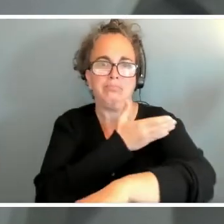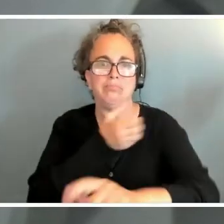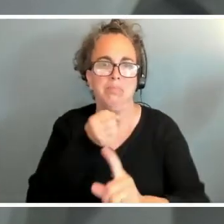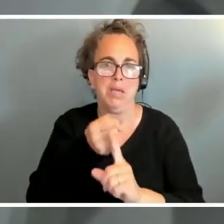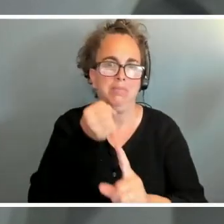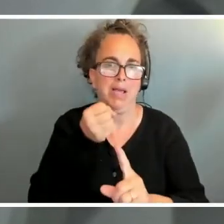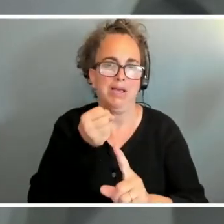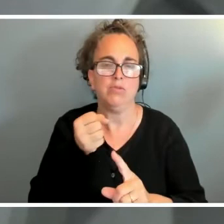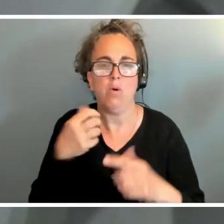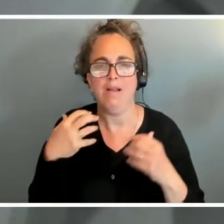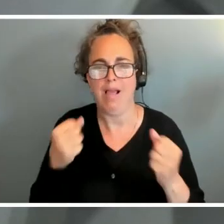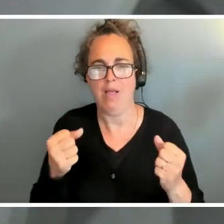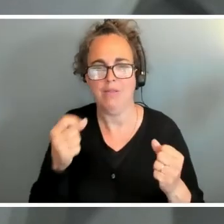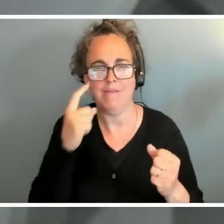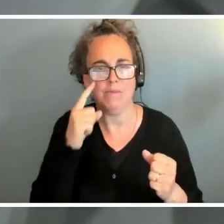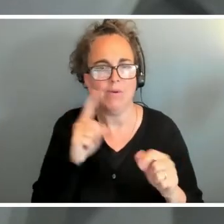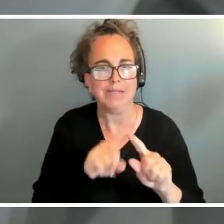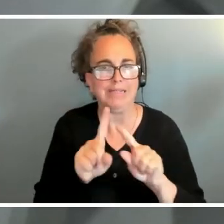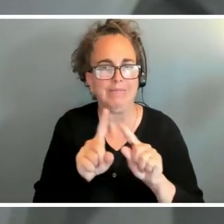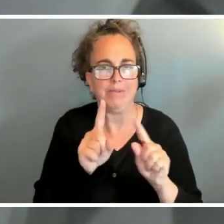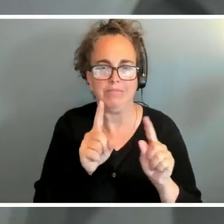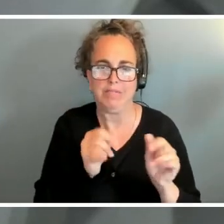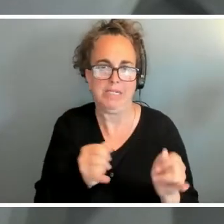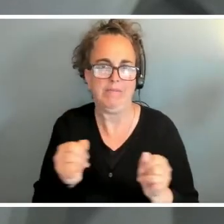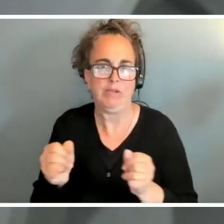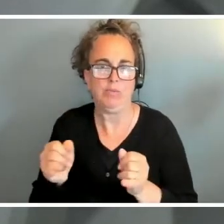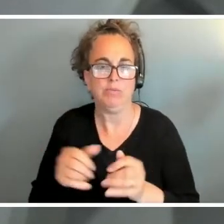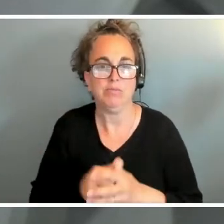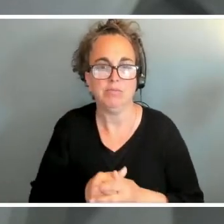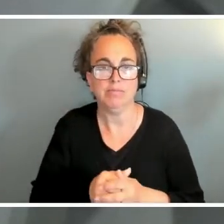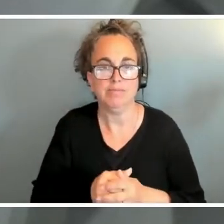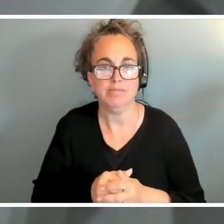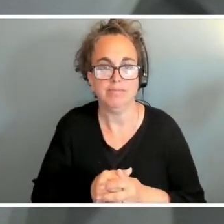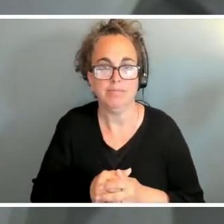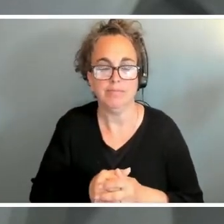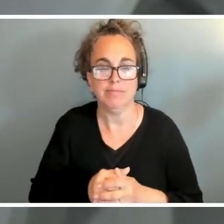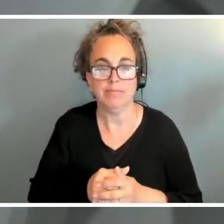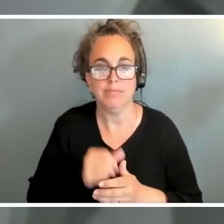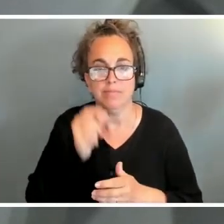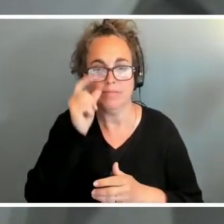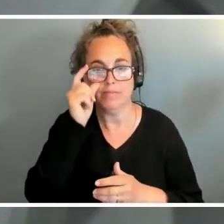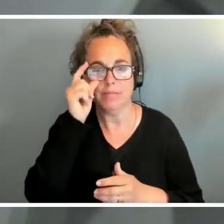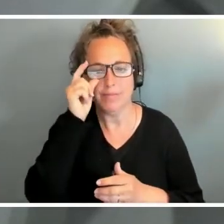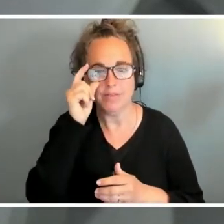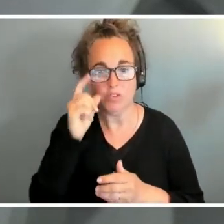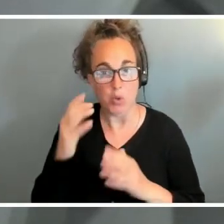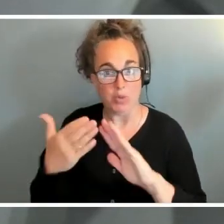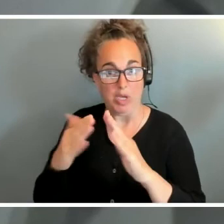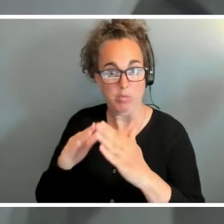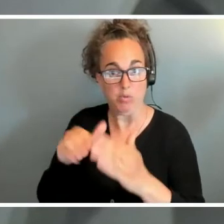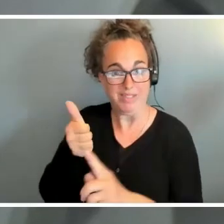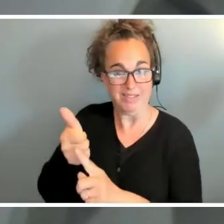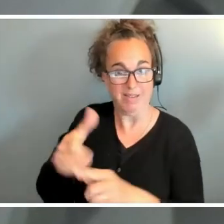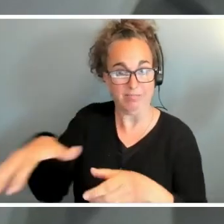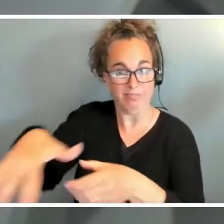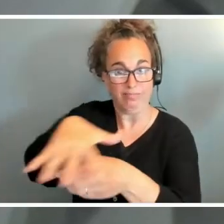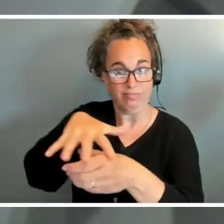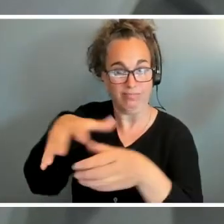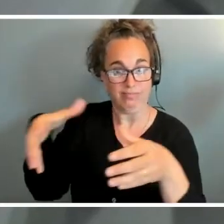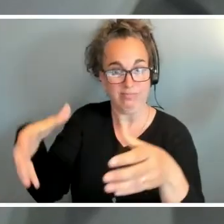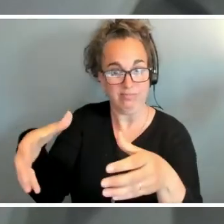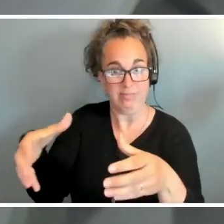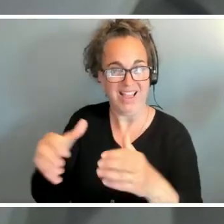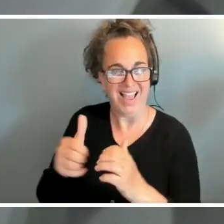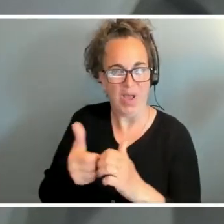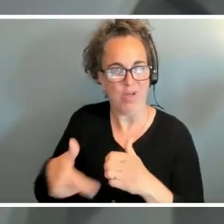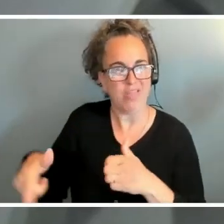for individuals. How do we understand how communities can become much more involved